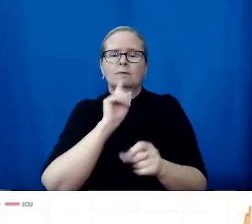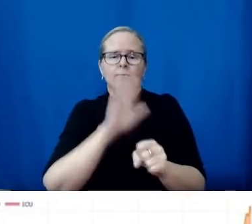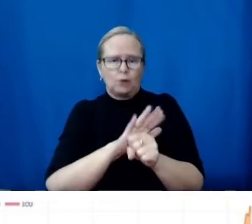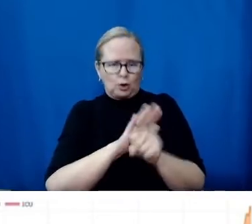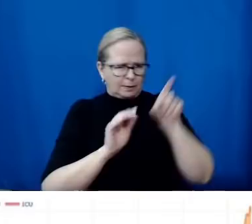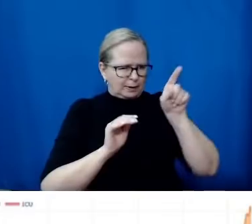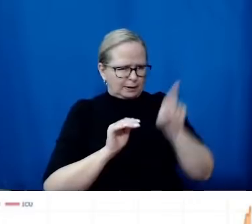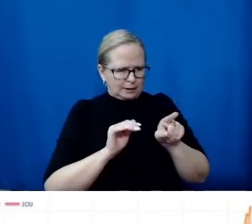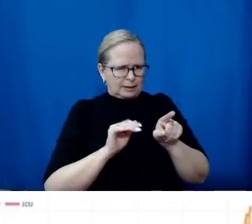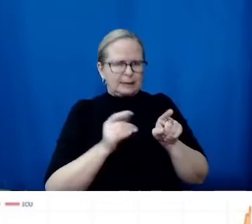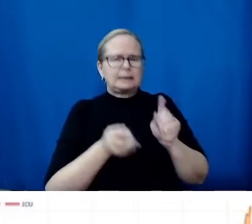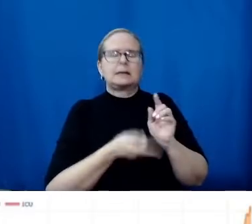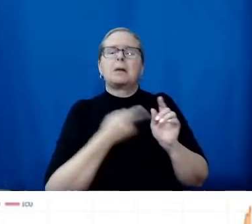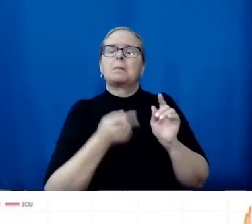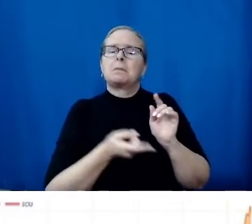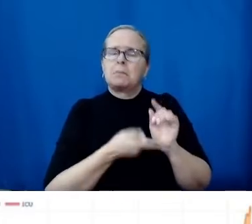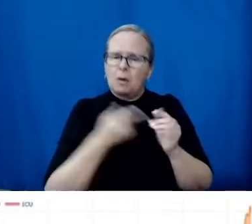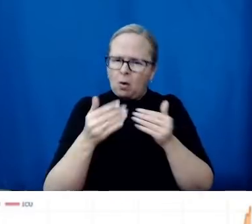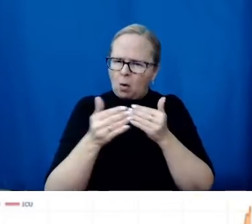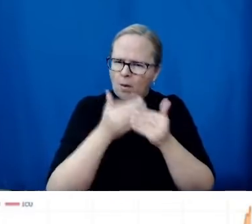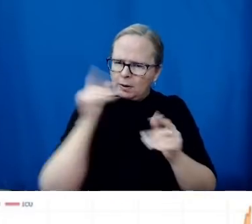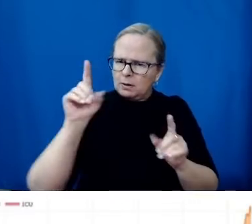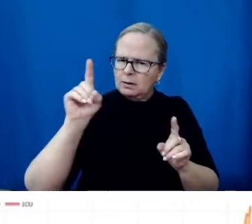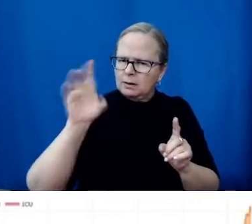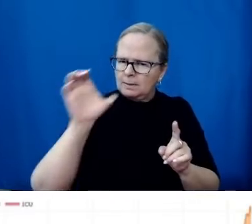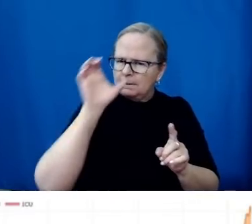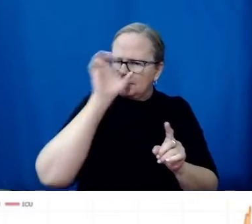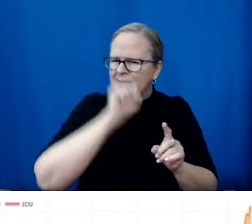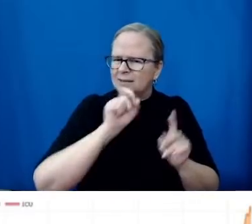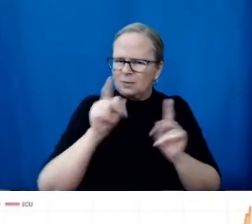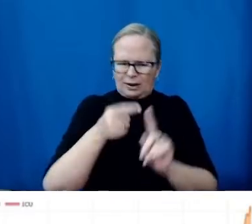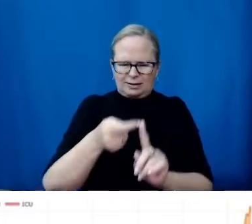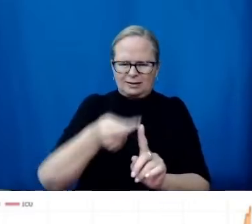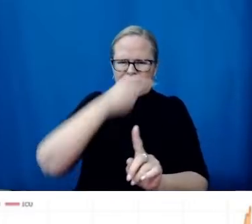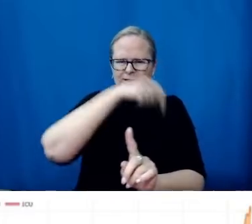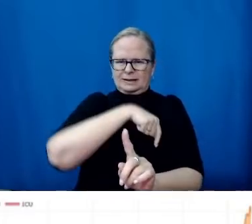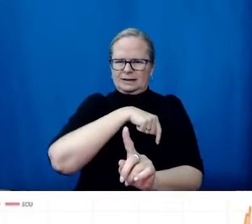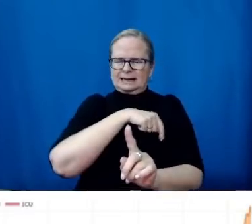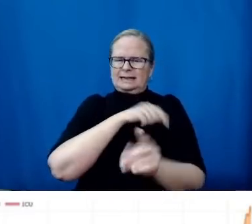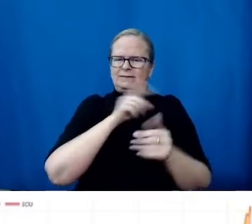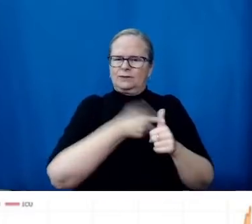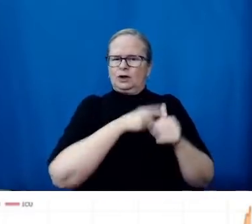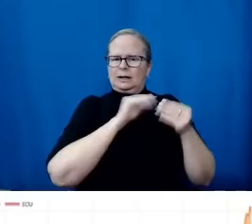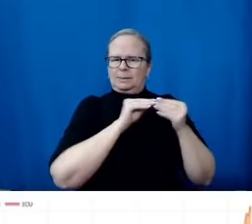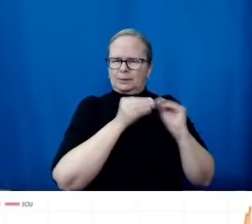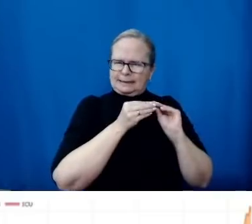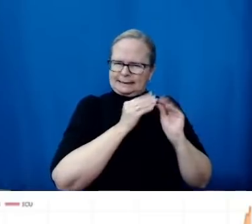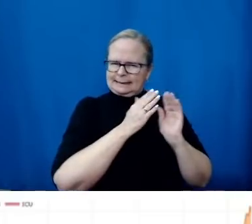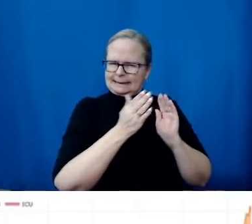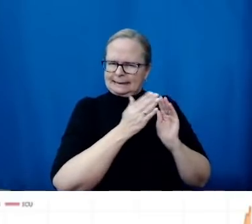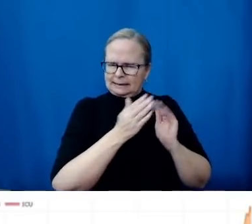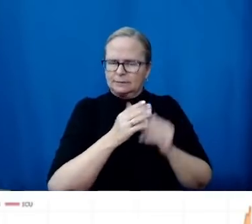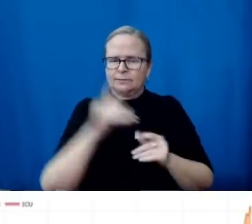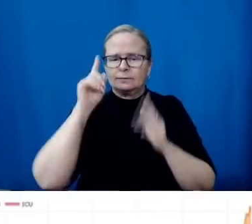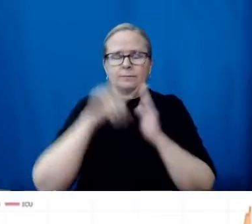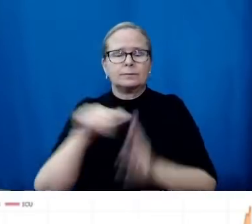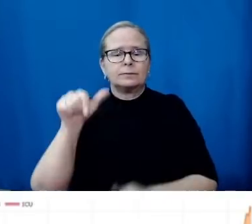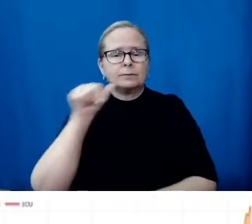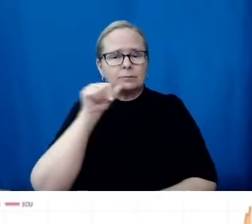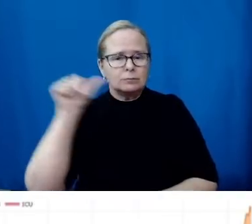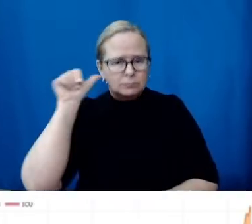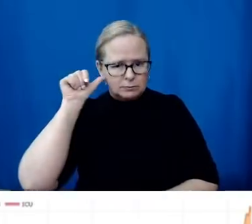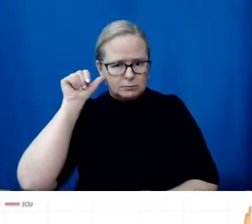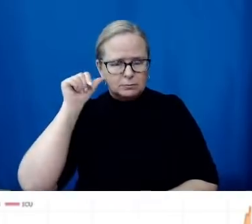as big a difference as almost 100 cases. So, I mean, for example, yesterday, if you go